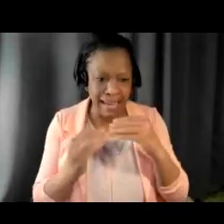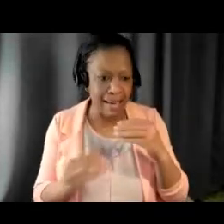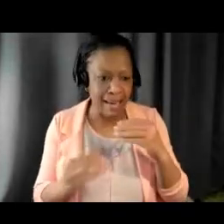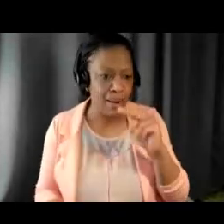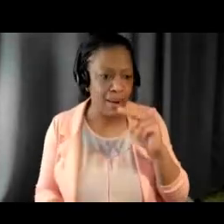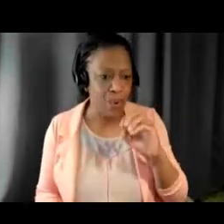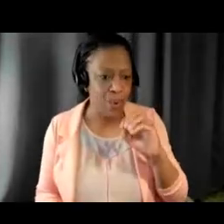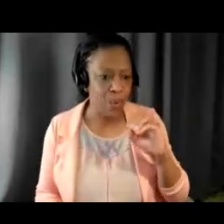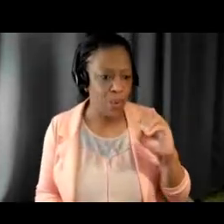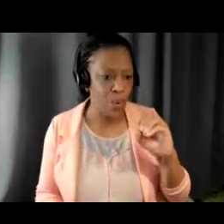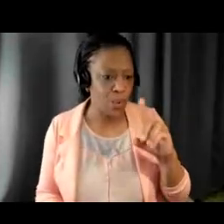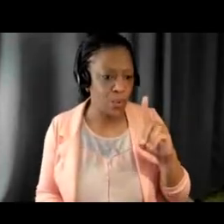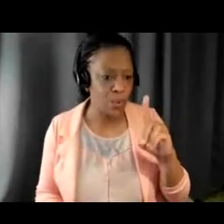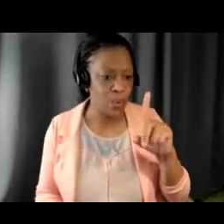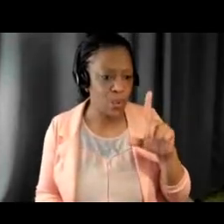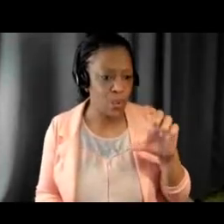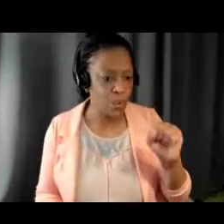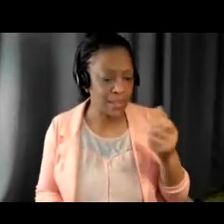spot in the fresh market.